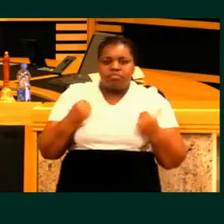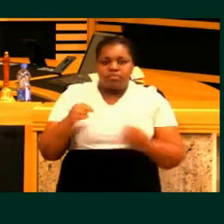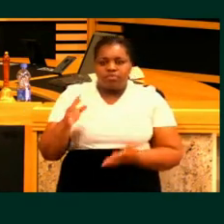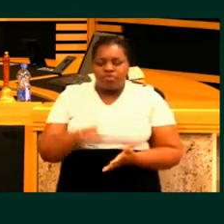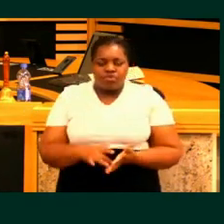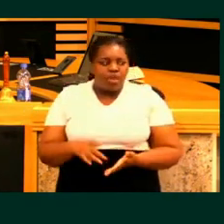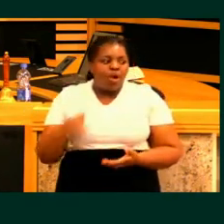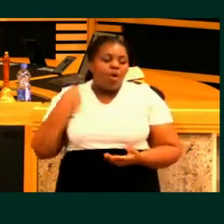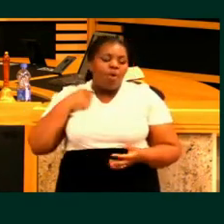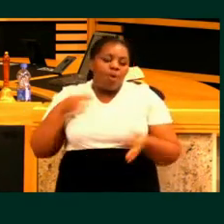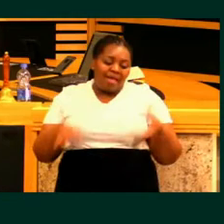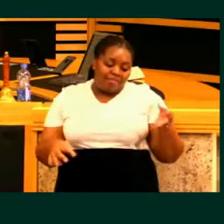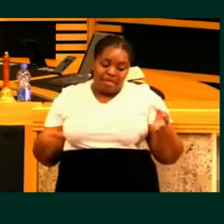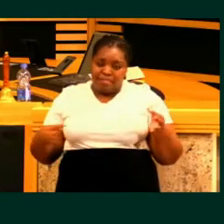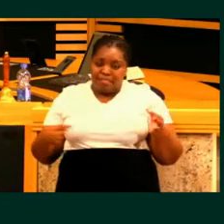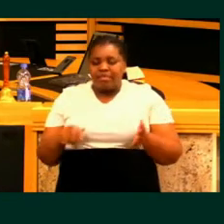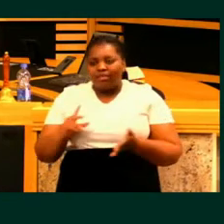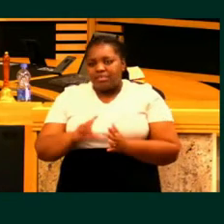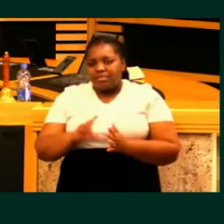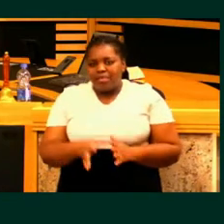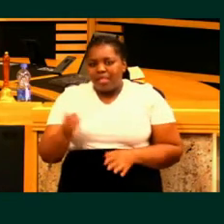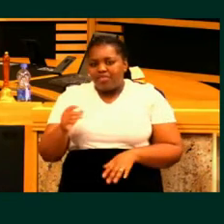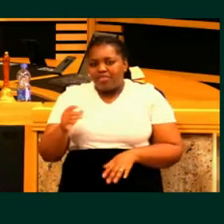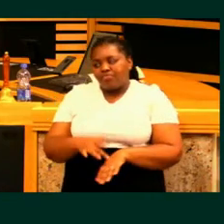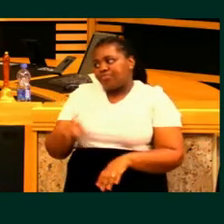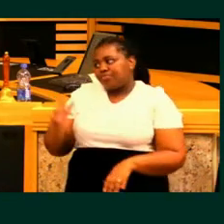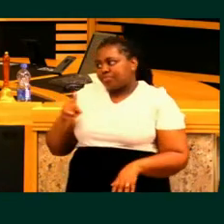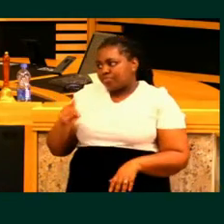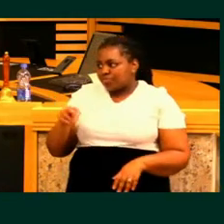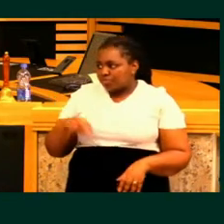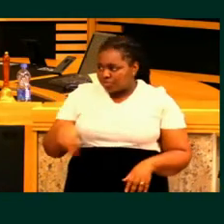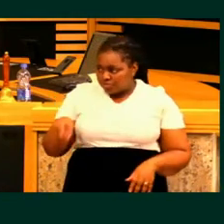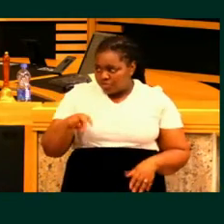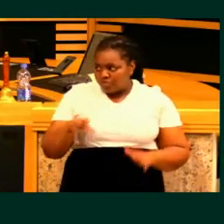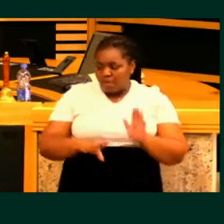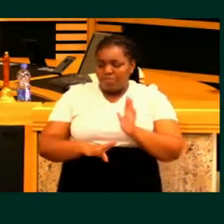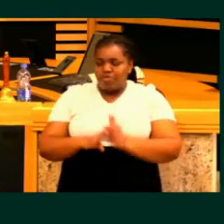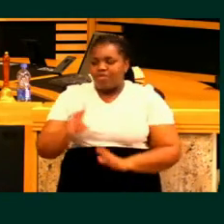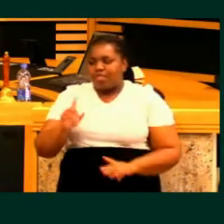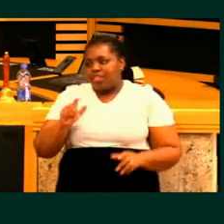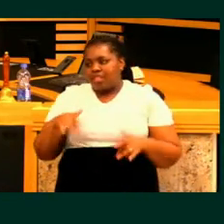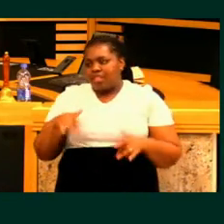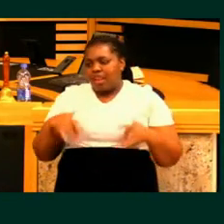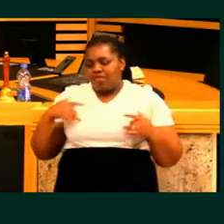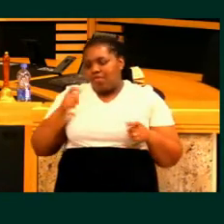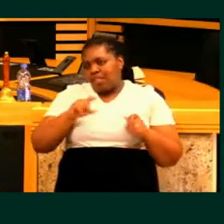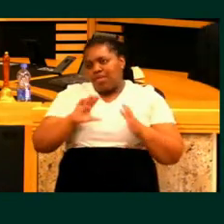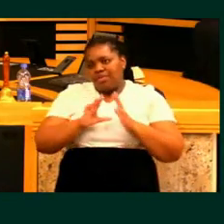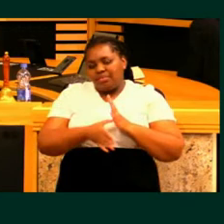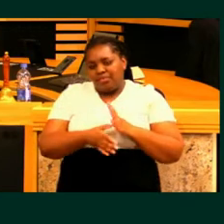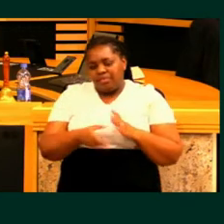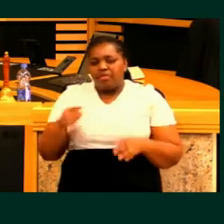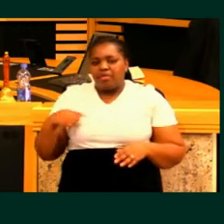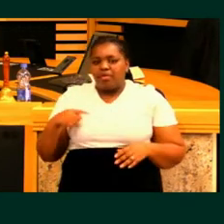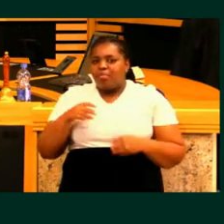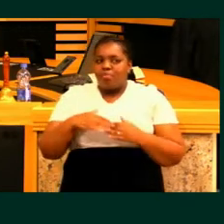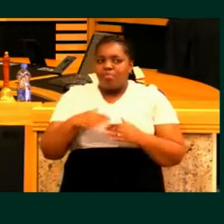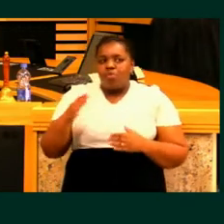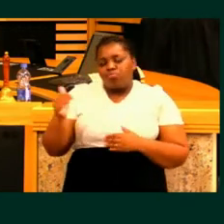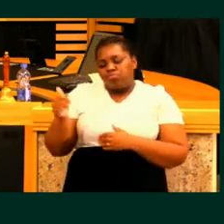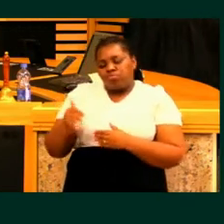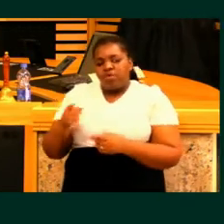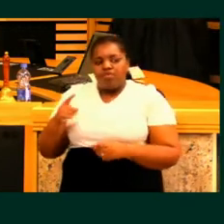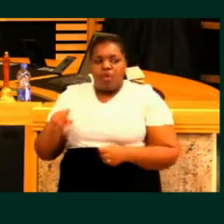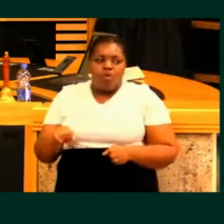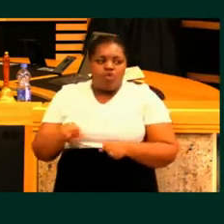the white paper on disability being a crucial step along the Journey of improving the lives of persons living disabilities and moves us closer to a